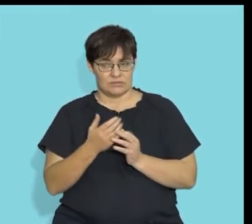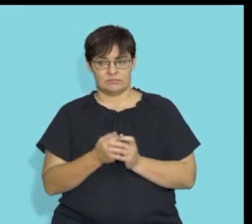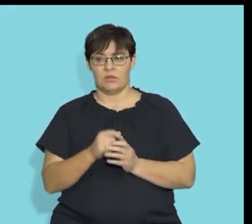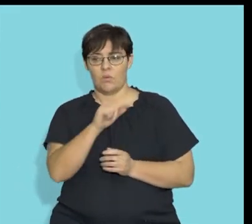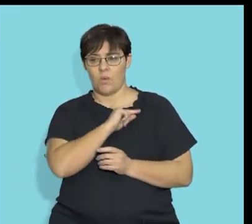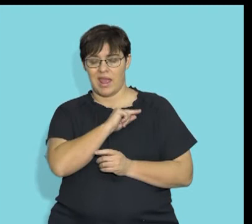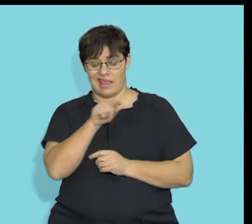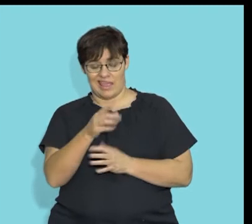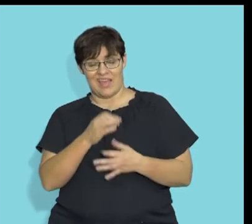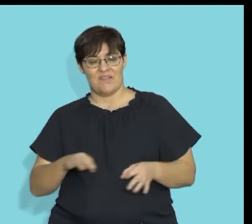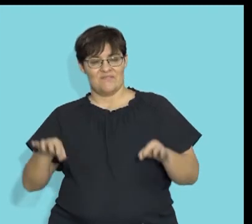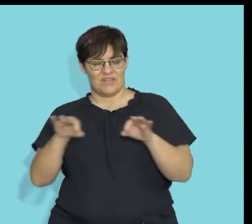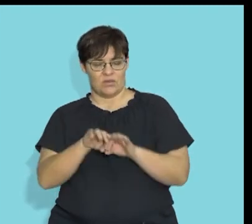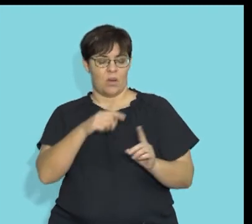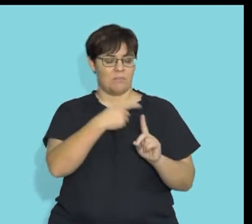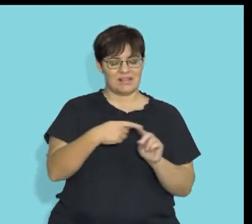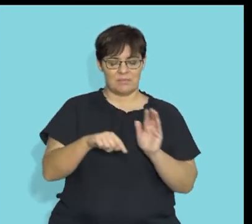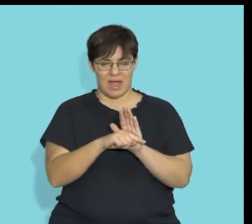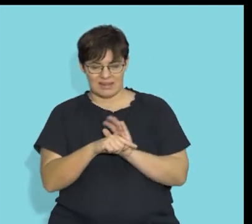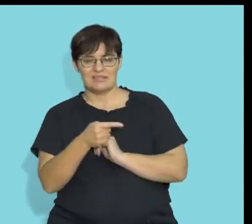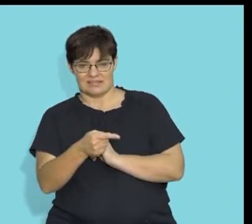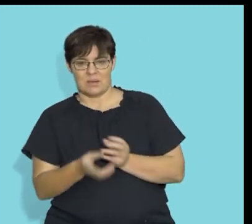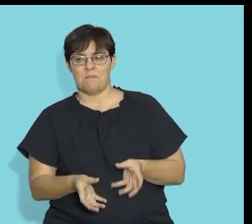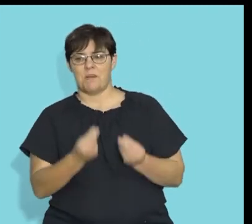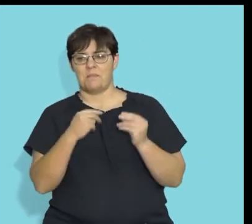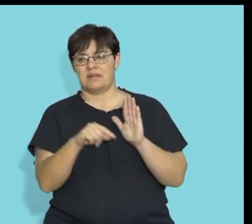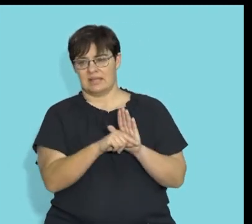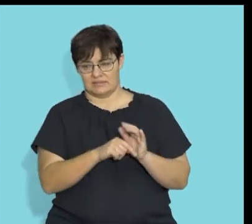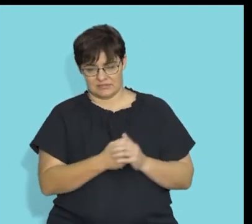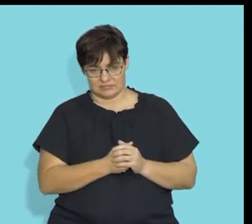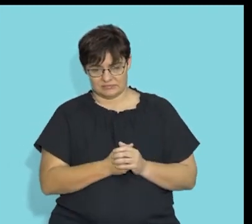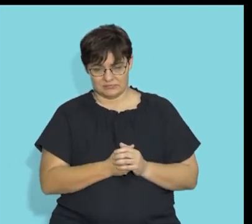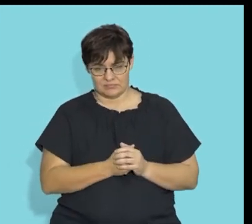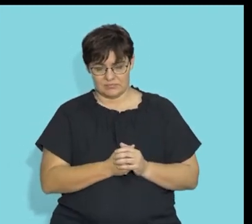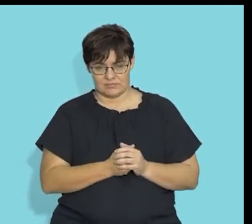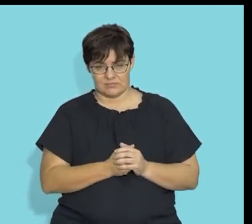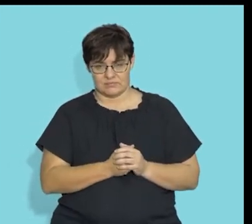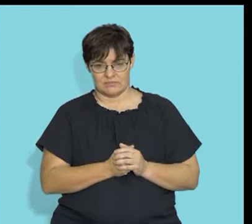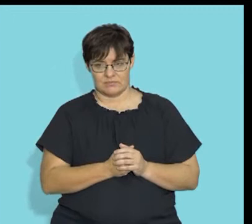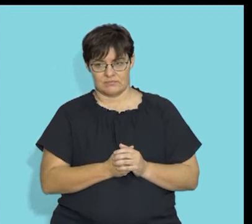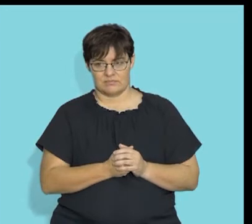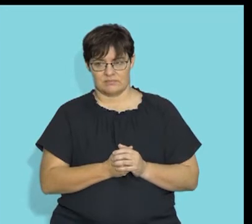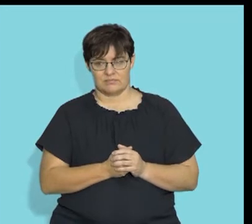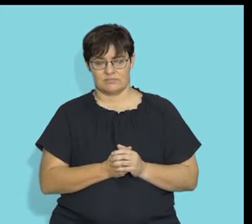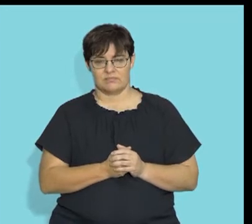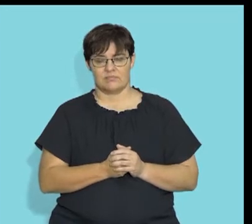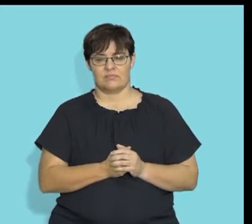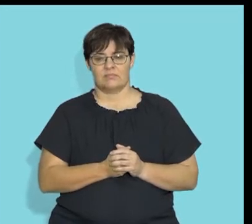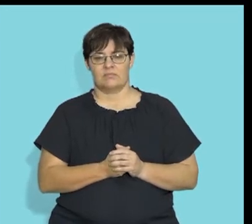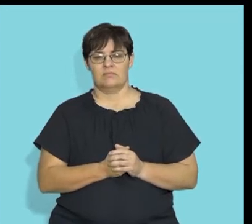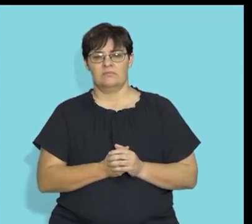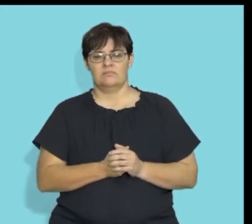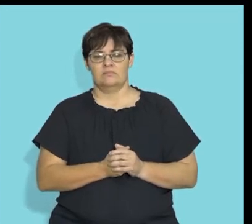between, because those values are still being added together. Because when I add a negative value, it still is